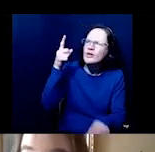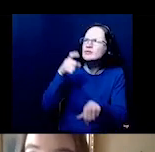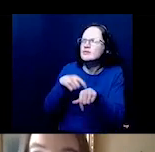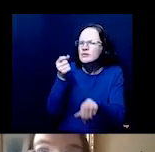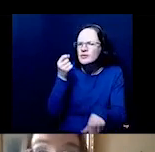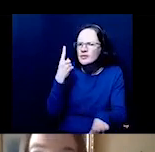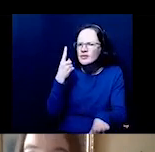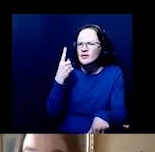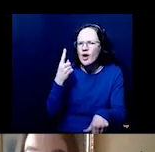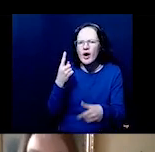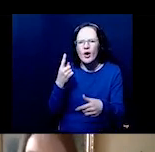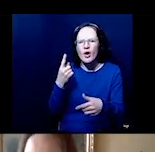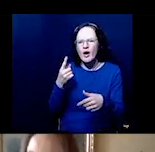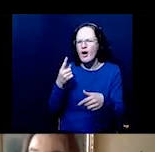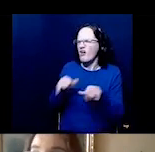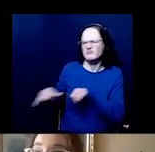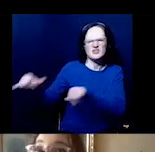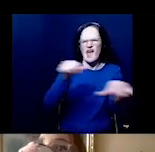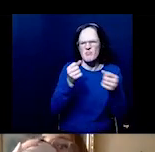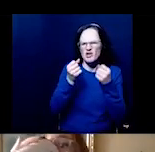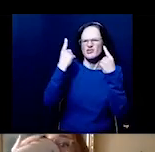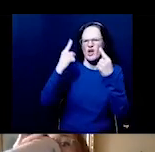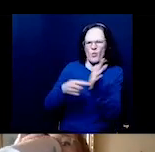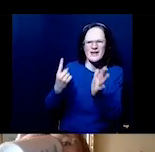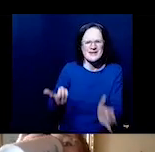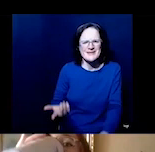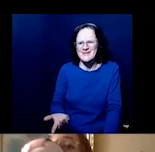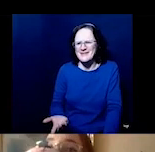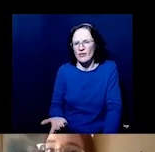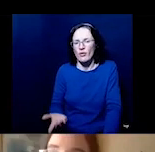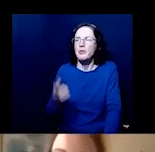same ways. That's so true, yeah.